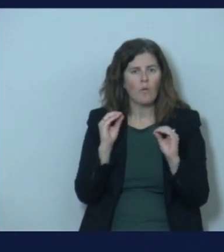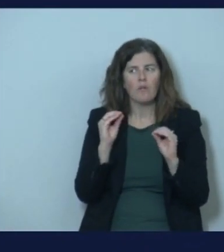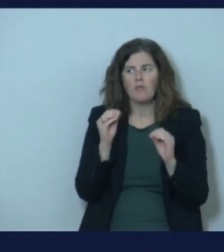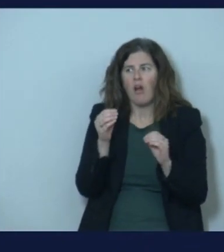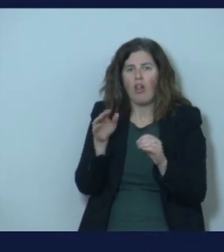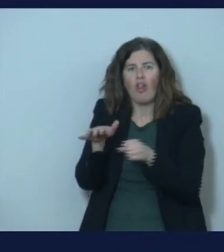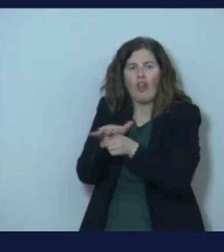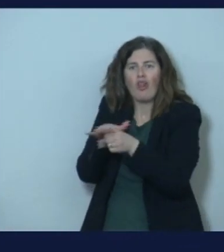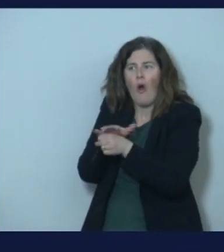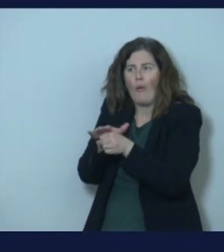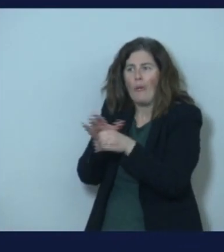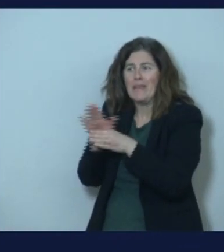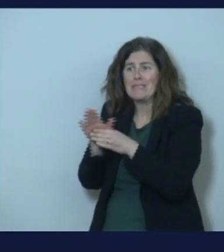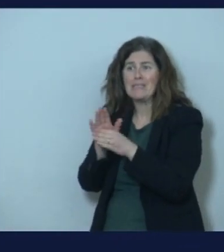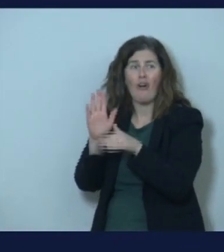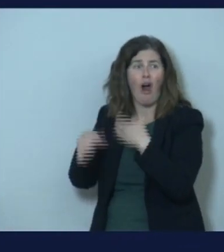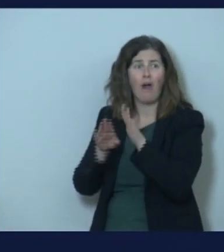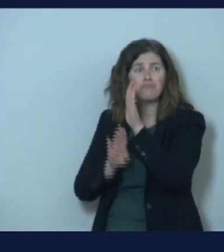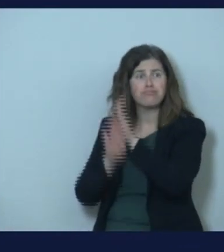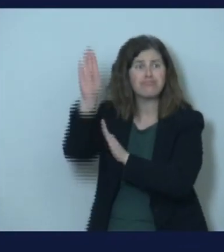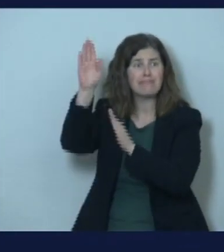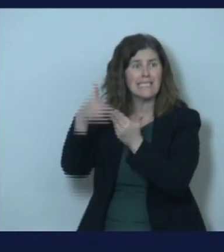who isn't suffering, not one.